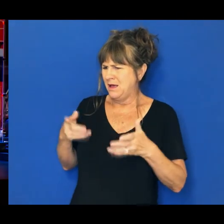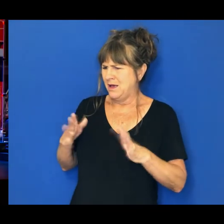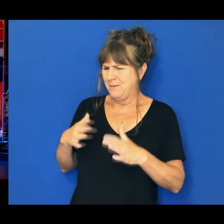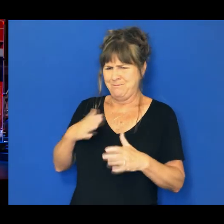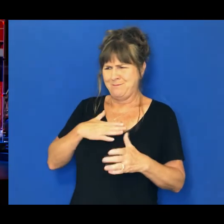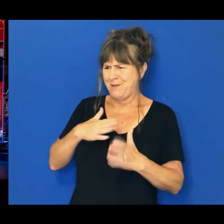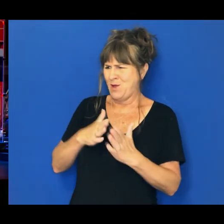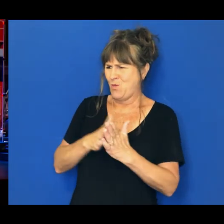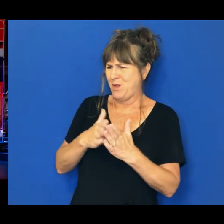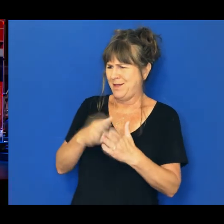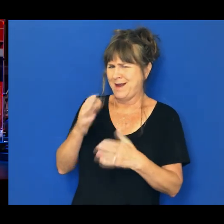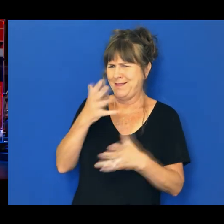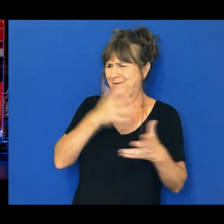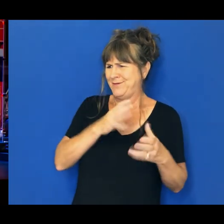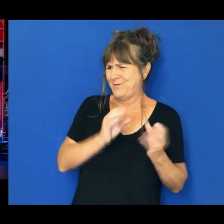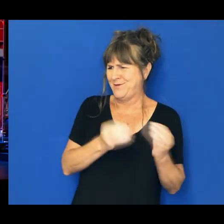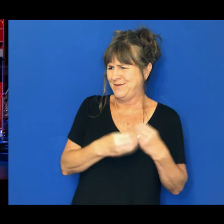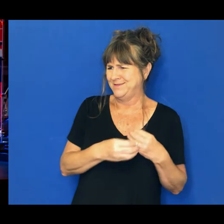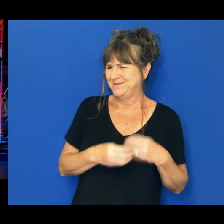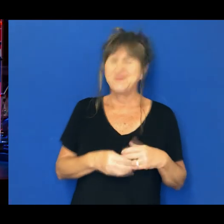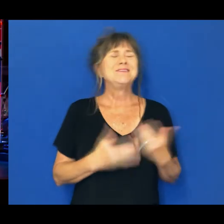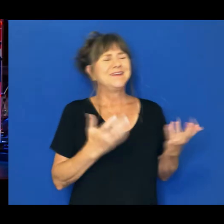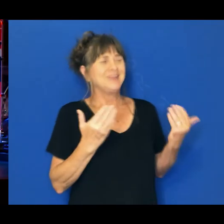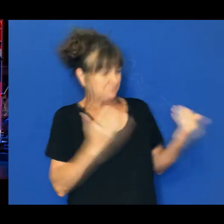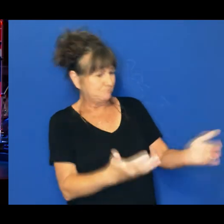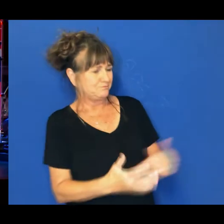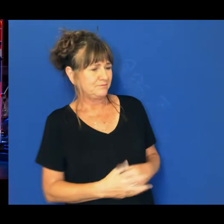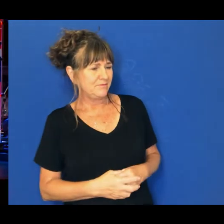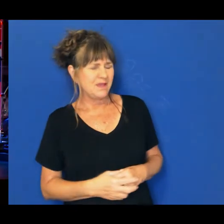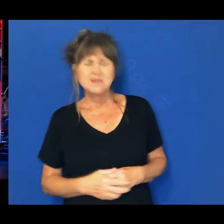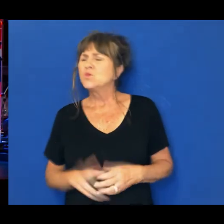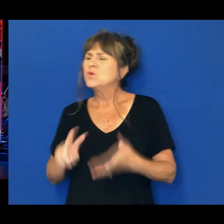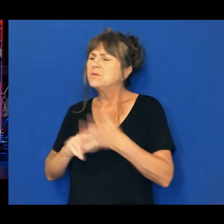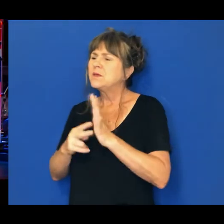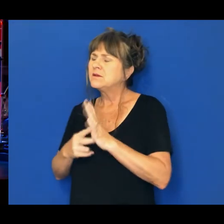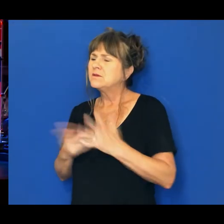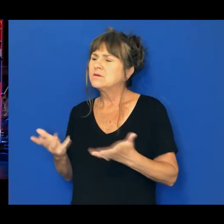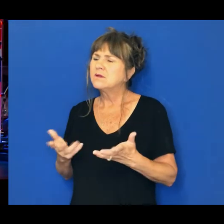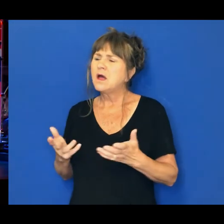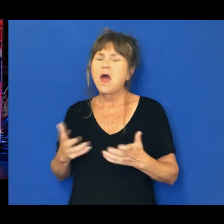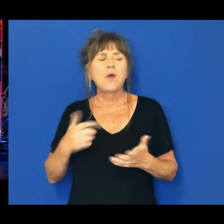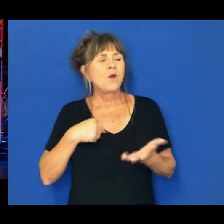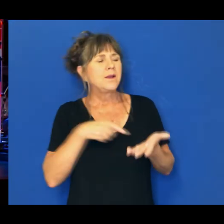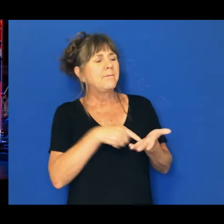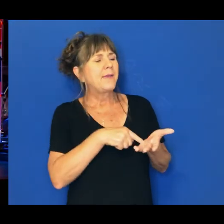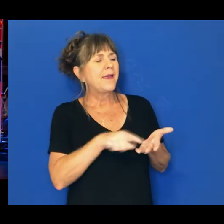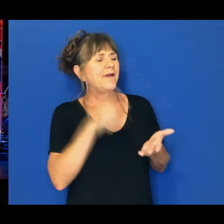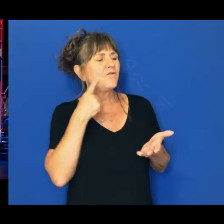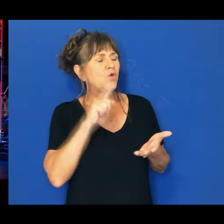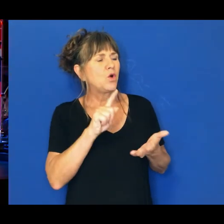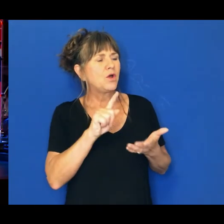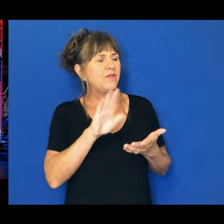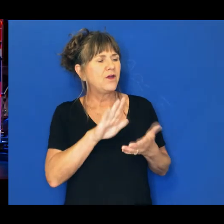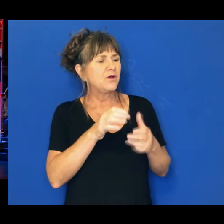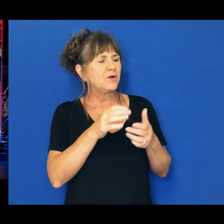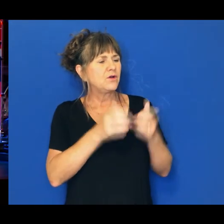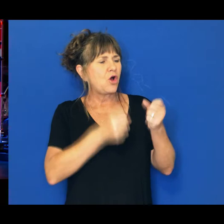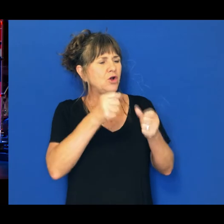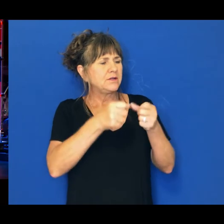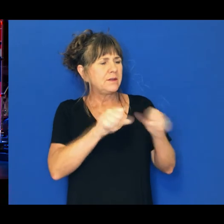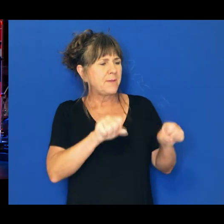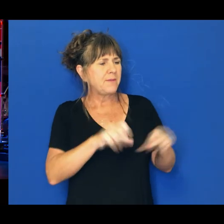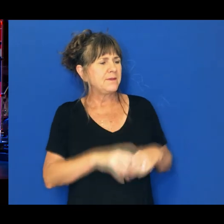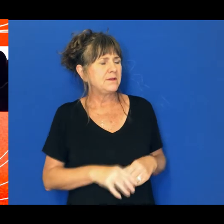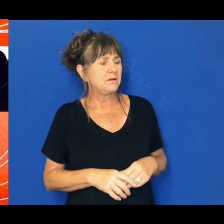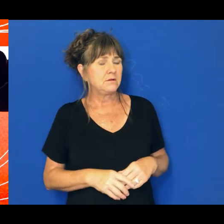is back in the office. Like, and let's do it. And I said, "What are you talking about?" He goes, I want to pay for the down payment on that car."